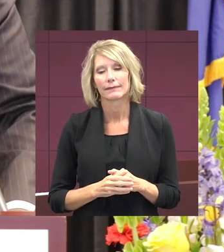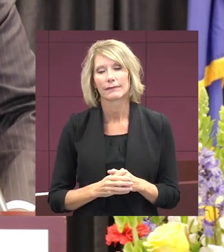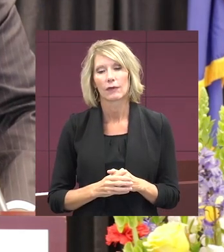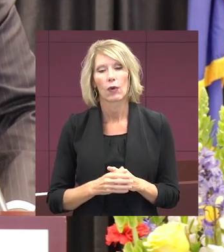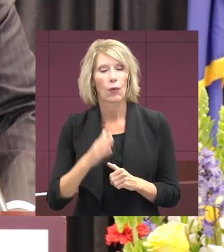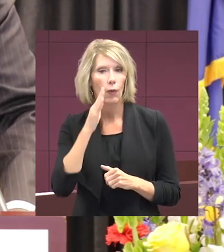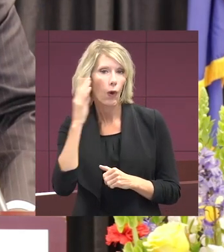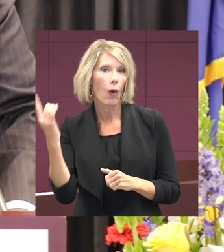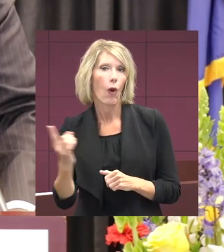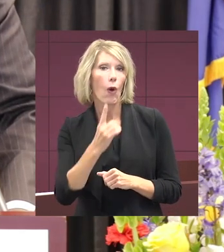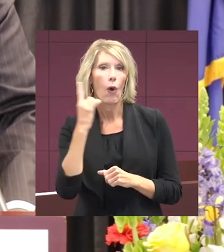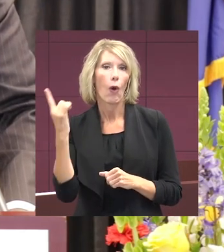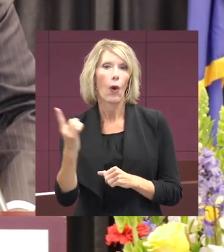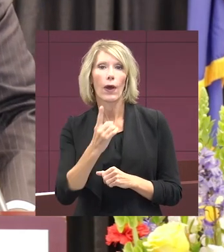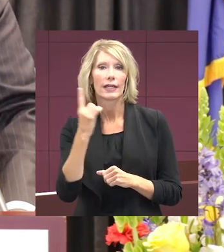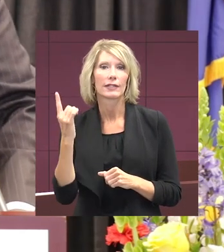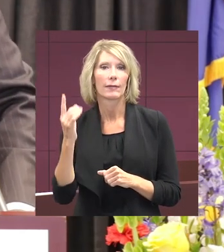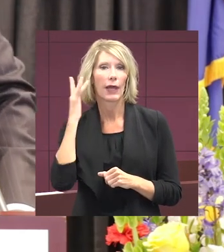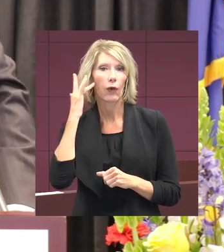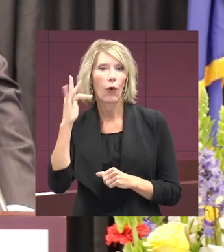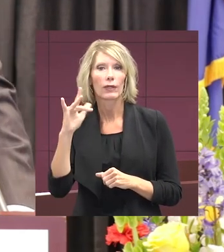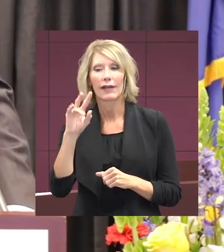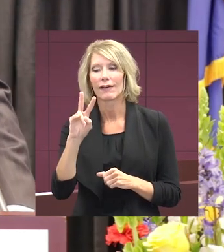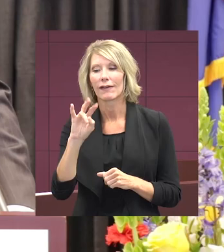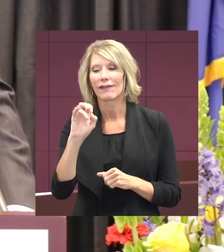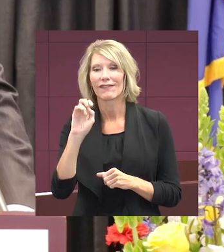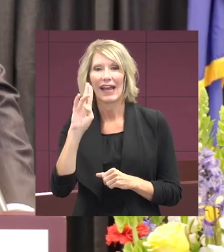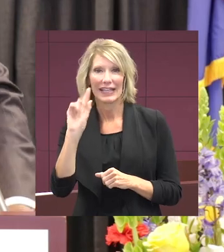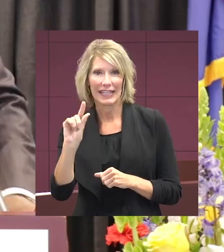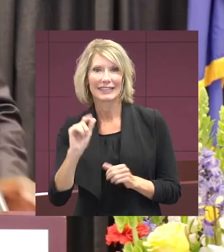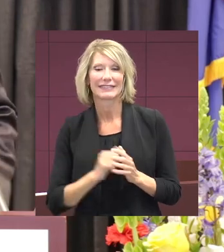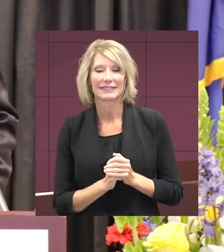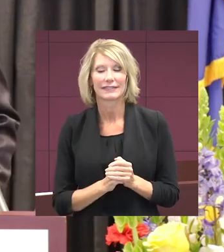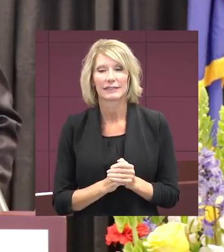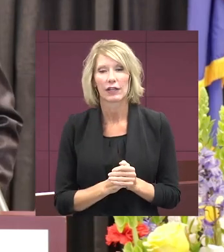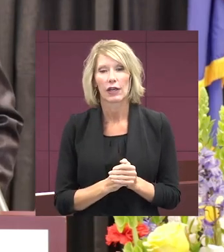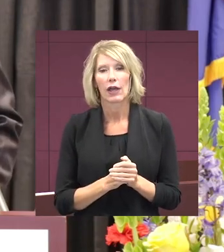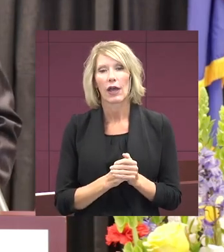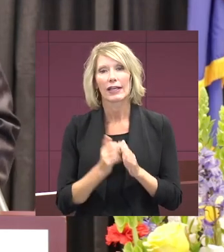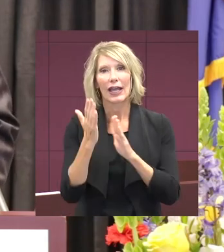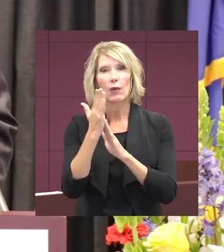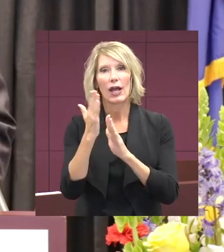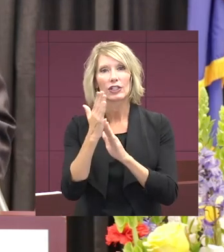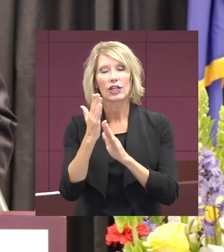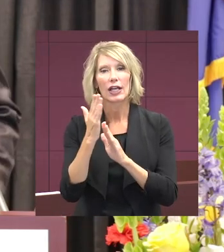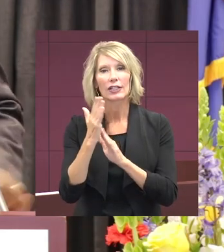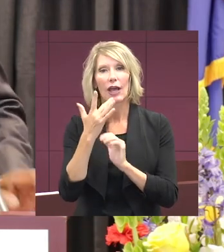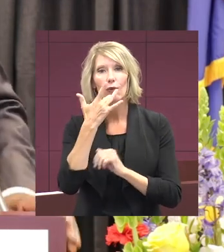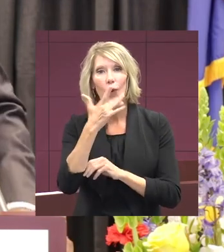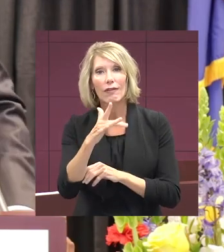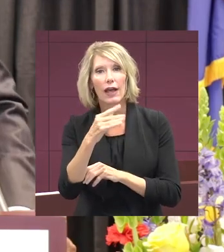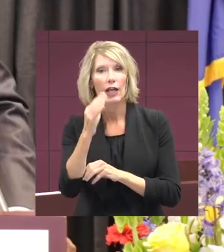you'll always be a golden Viking. Congratulations, good luck, and I wish you the best.